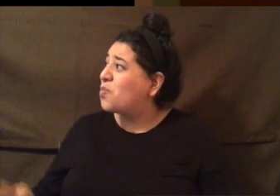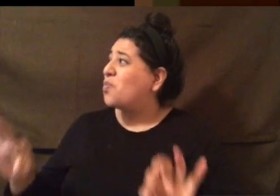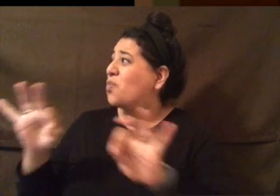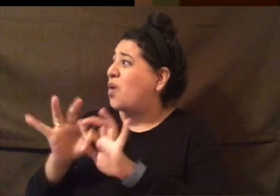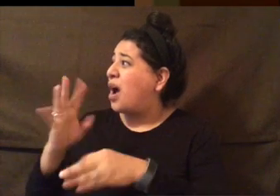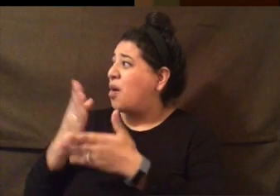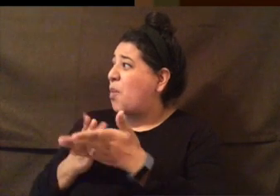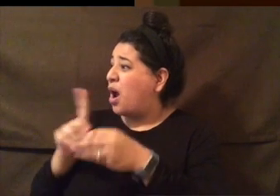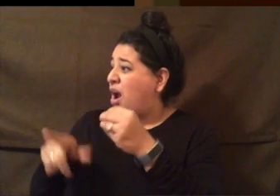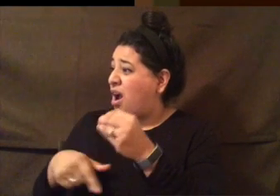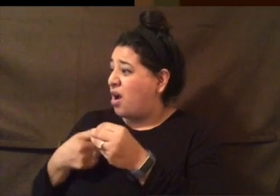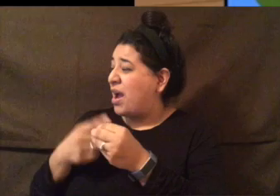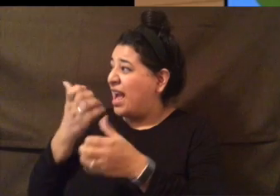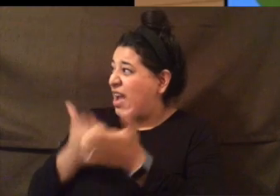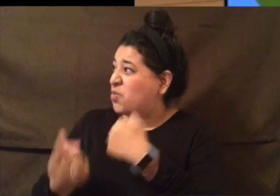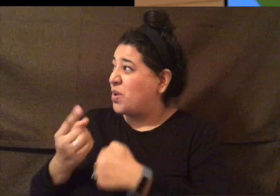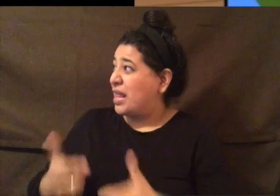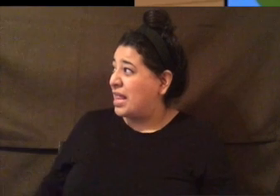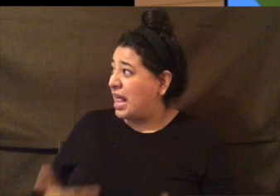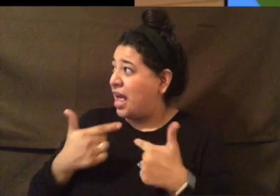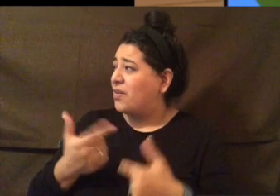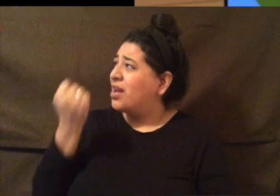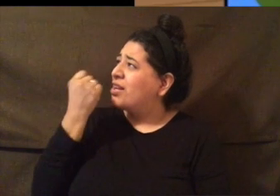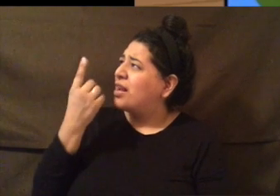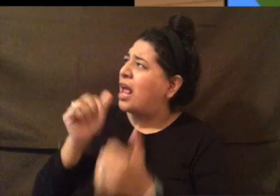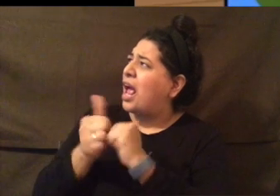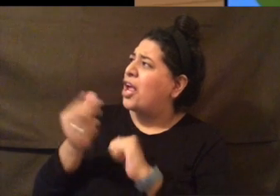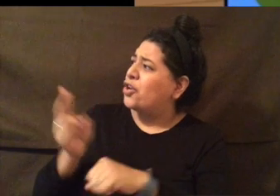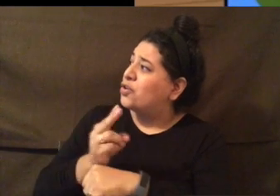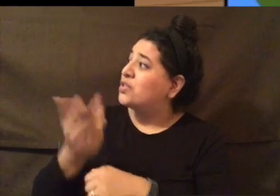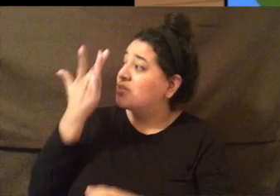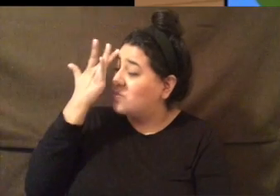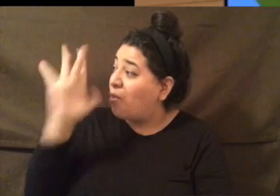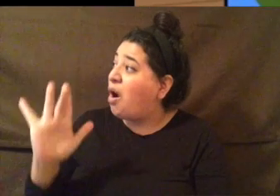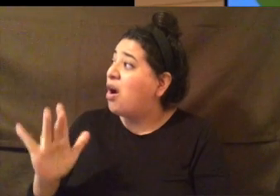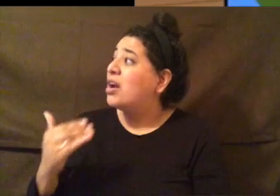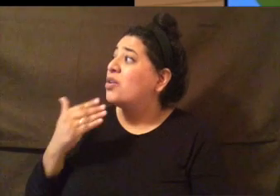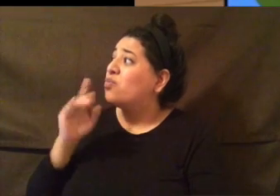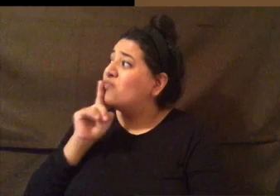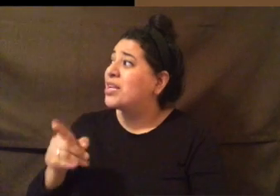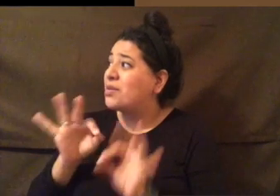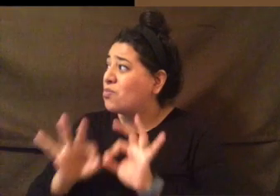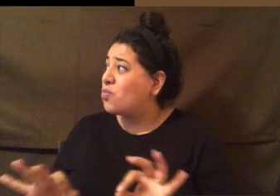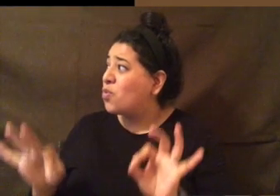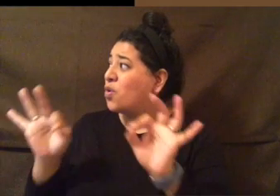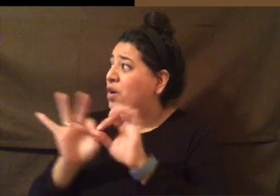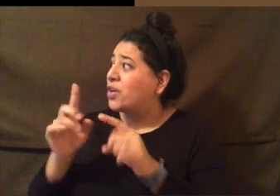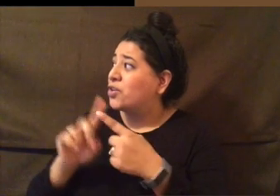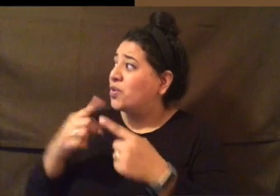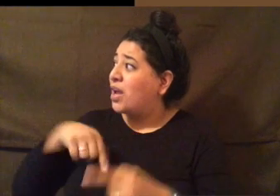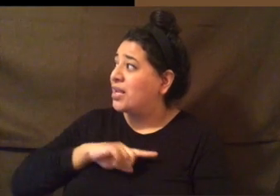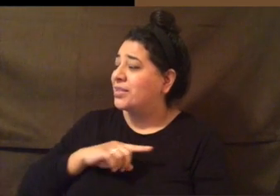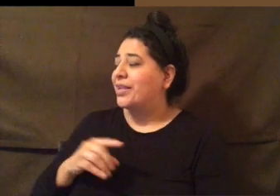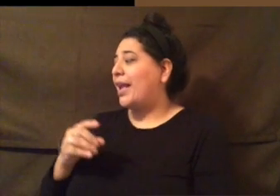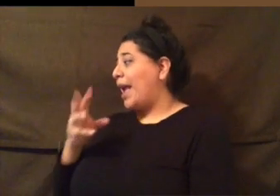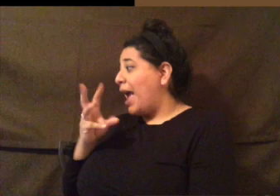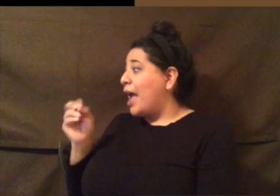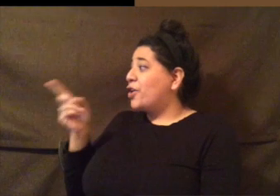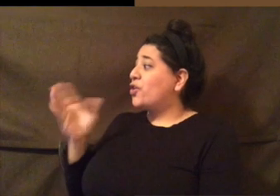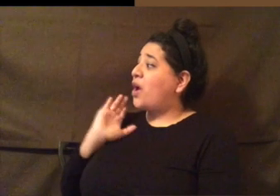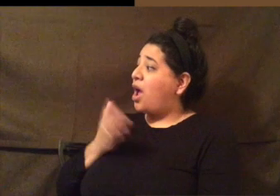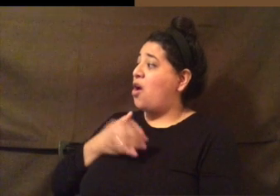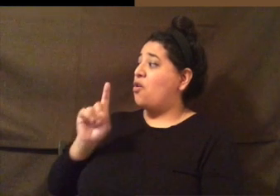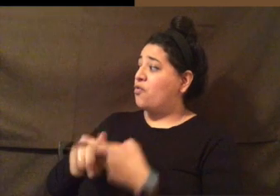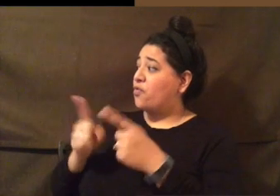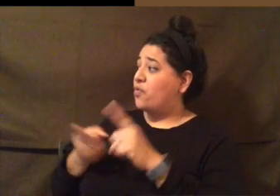such an important part of everyone's life, so understanding how to use it wisely is really important to us. And you're our friend, so